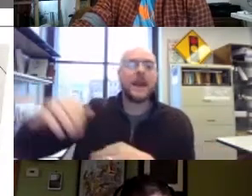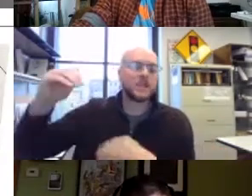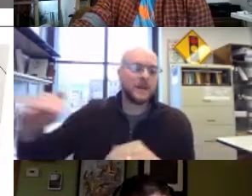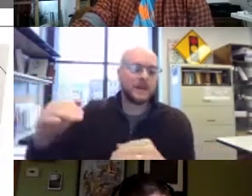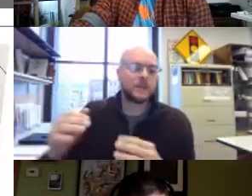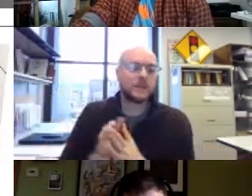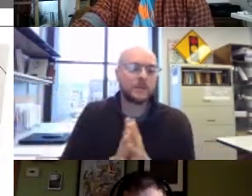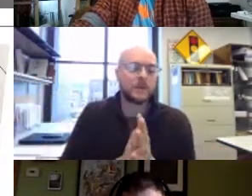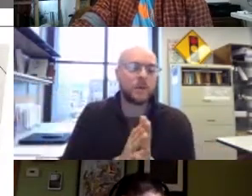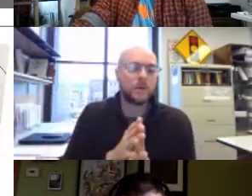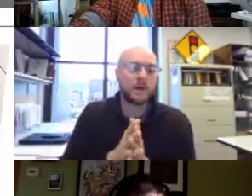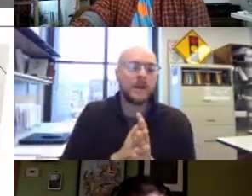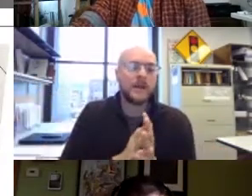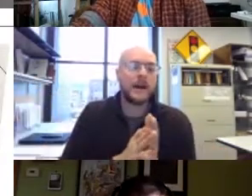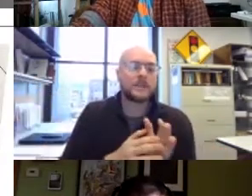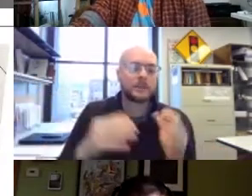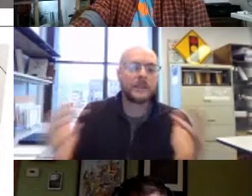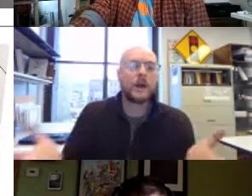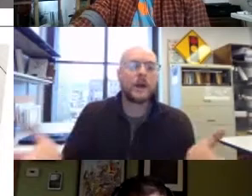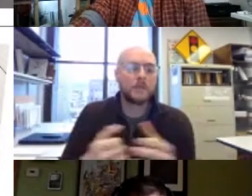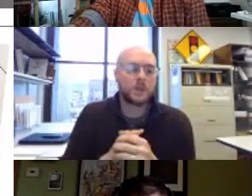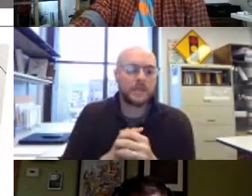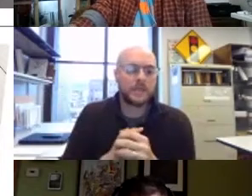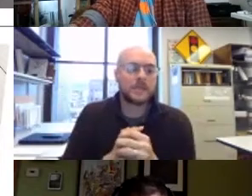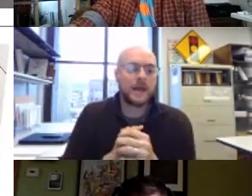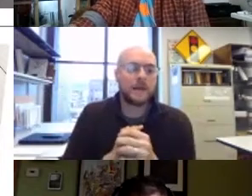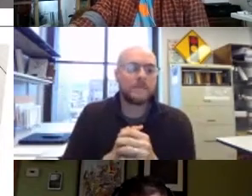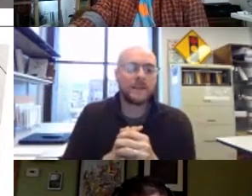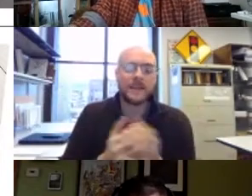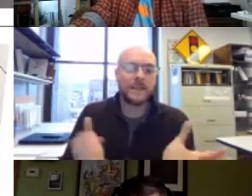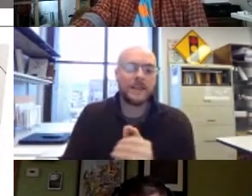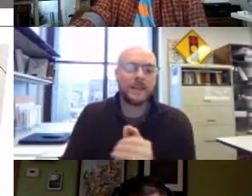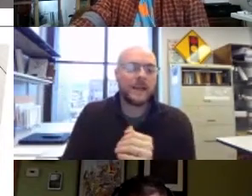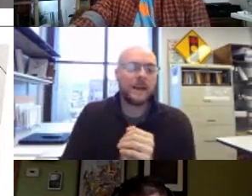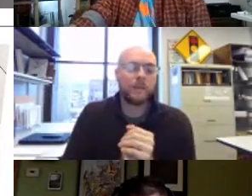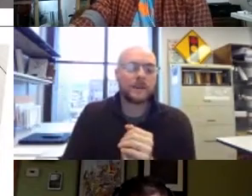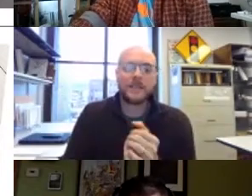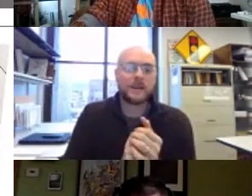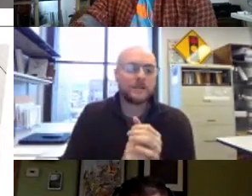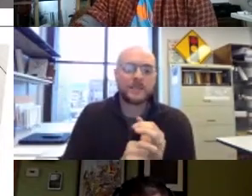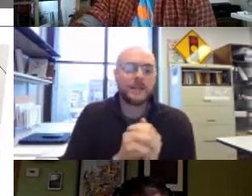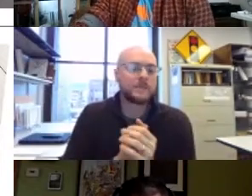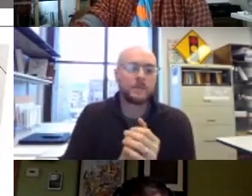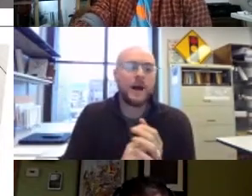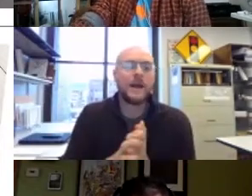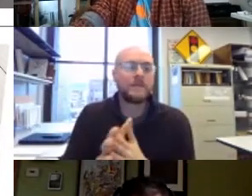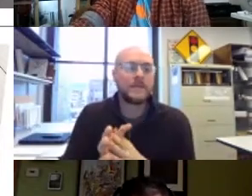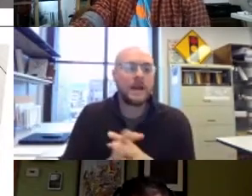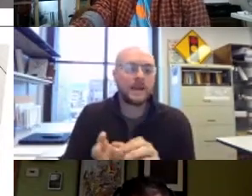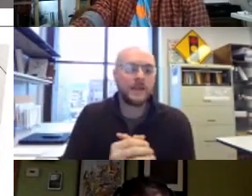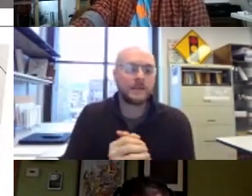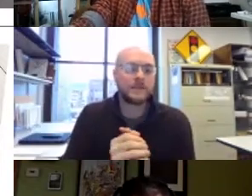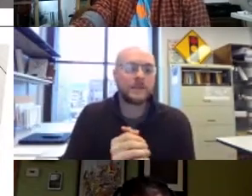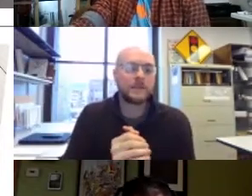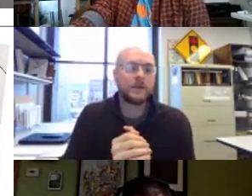and average speeds through a corridor to really help calm the streets. And like I said, we are sitting on just an absolute pile of